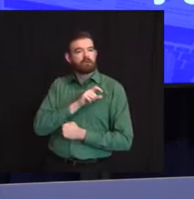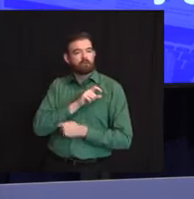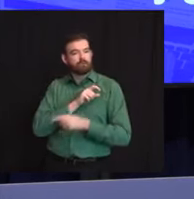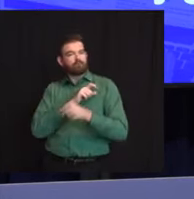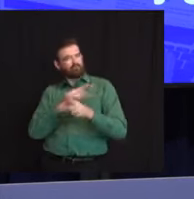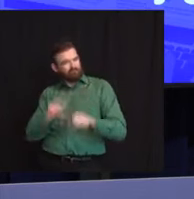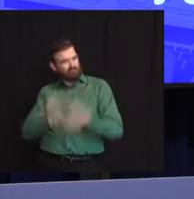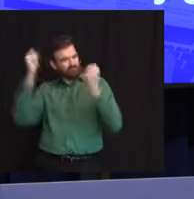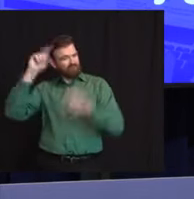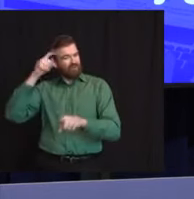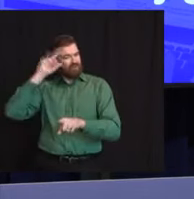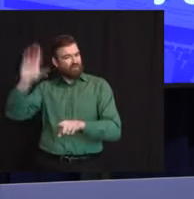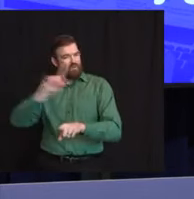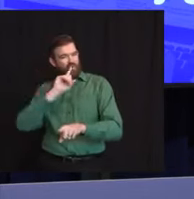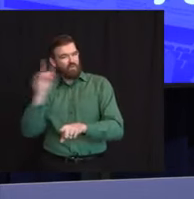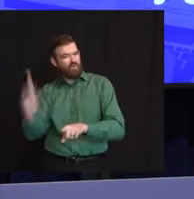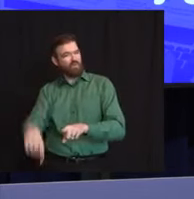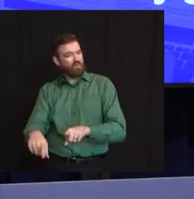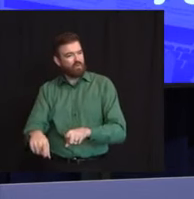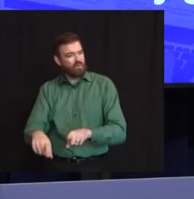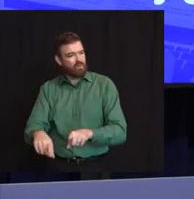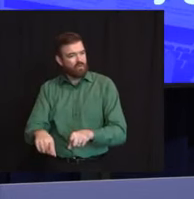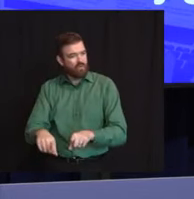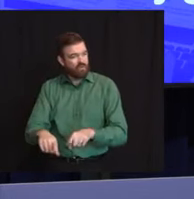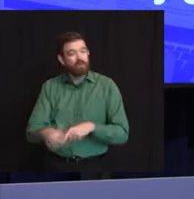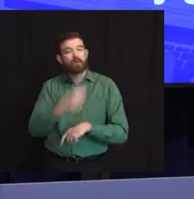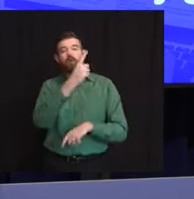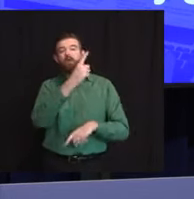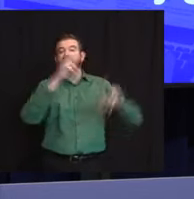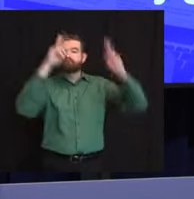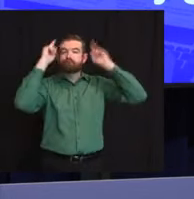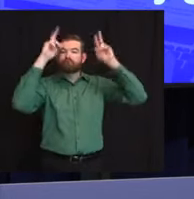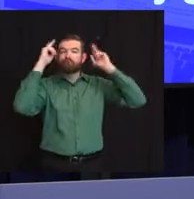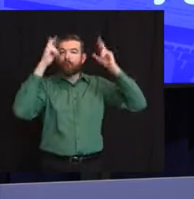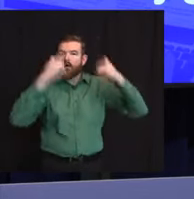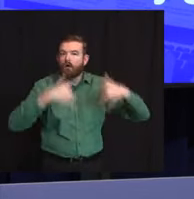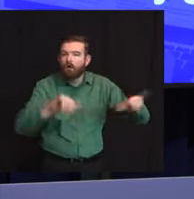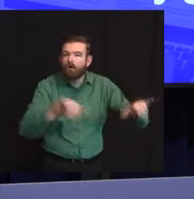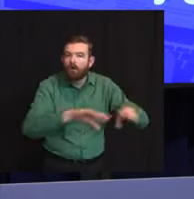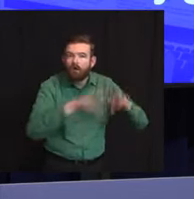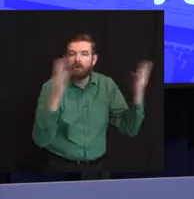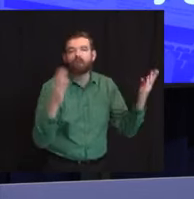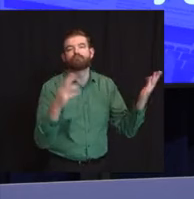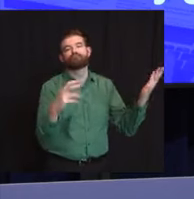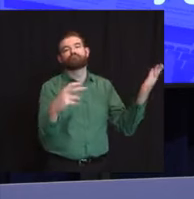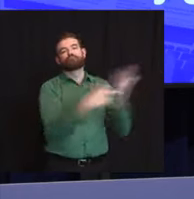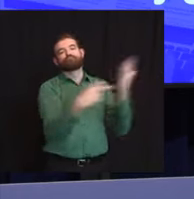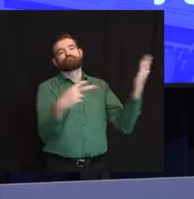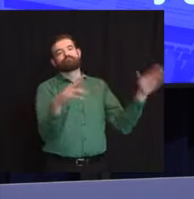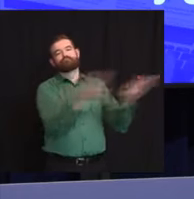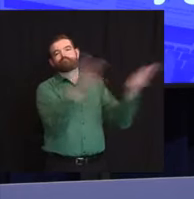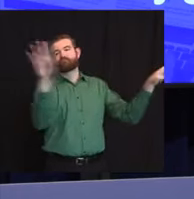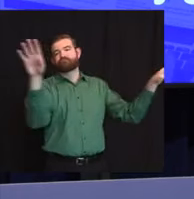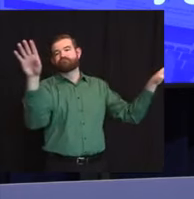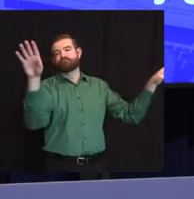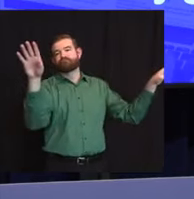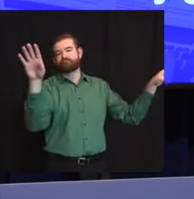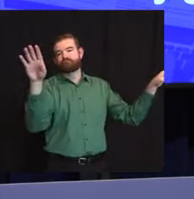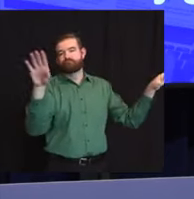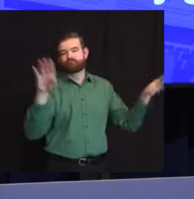Patterson, a barber shop owner was cited for remaining open. Also in Patterson, 5 subjects were